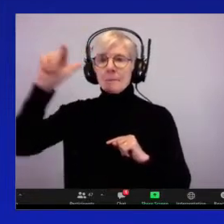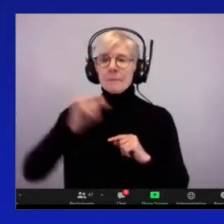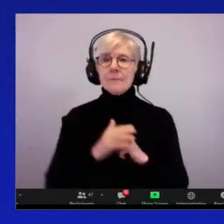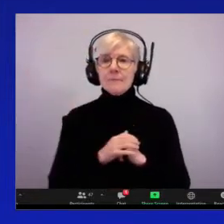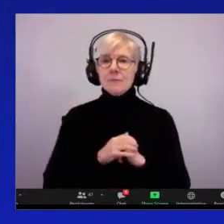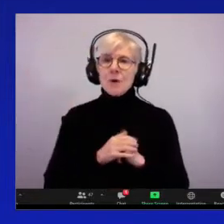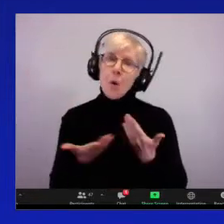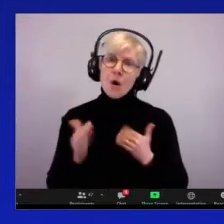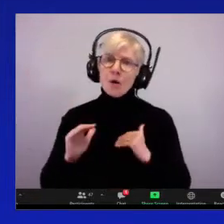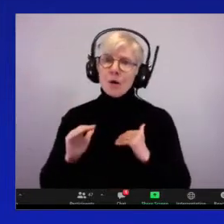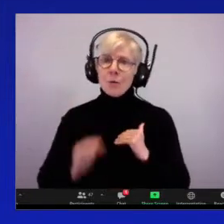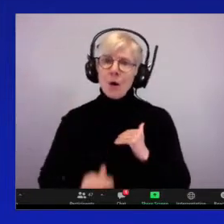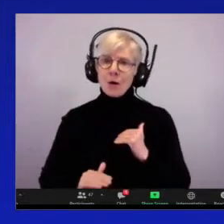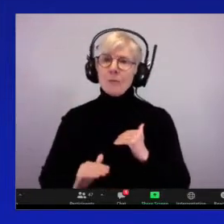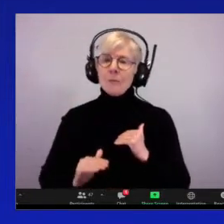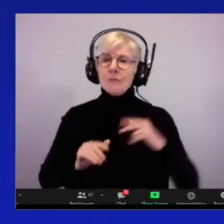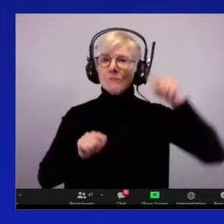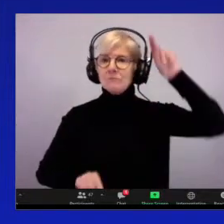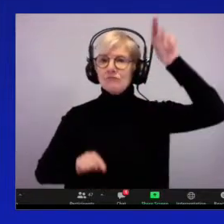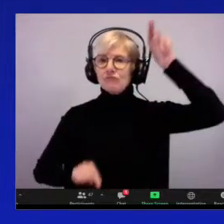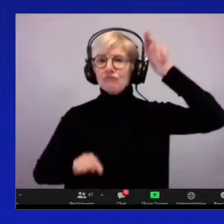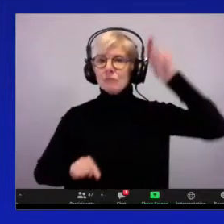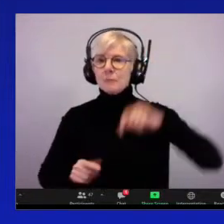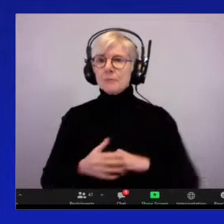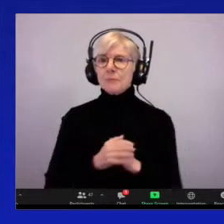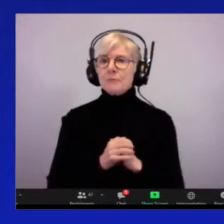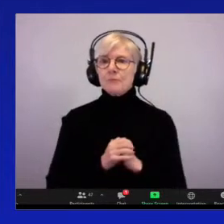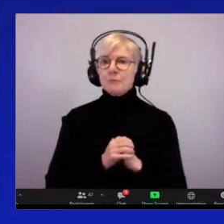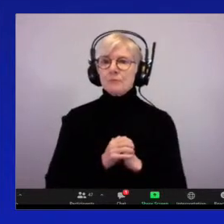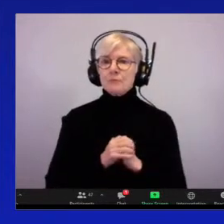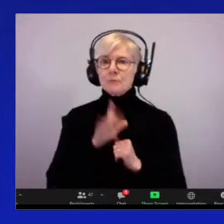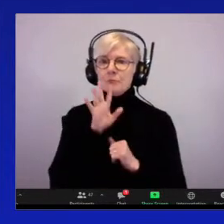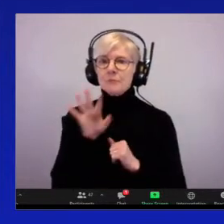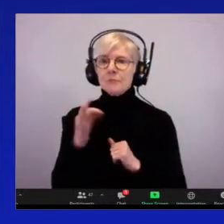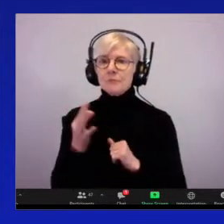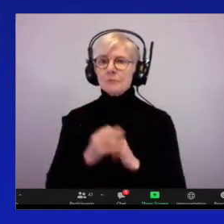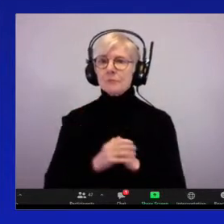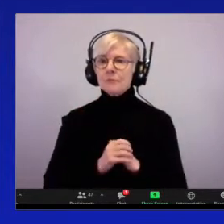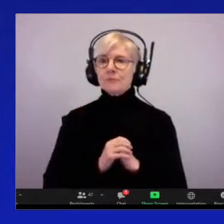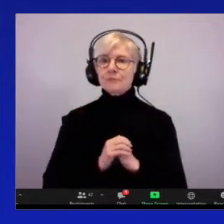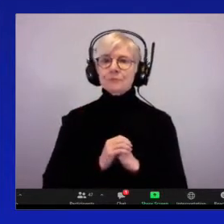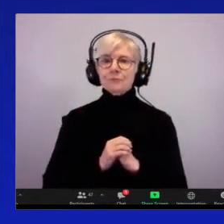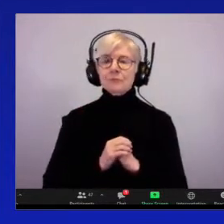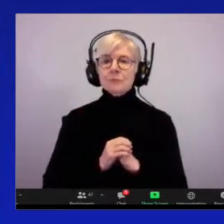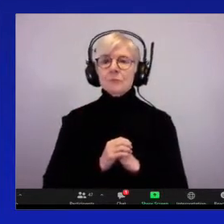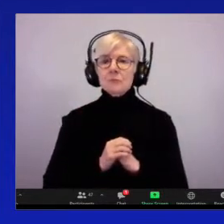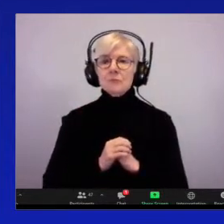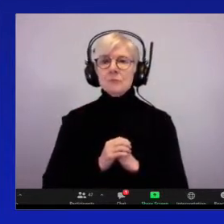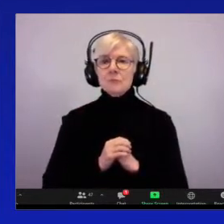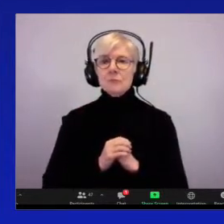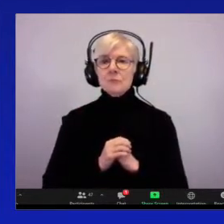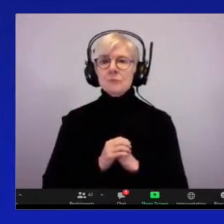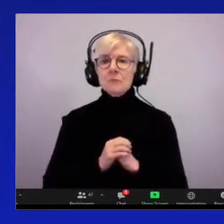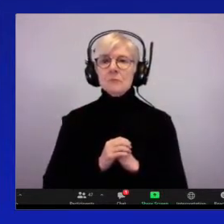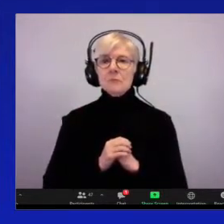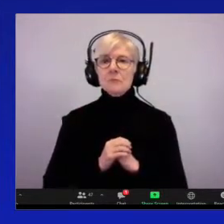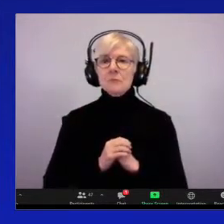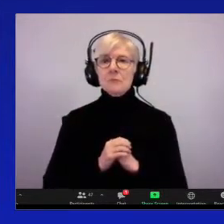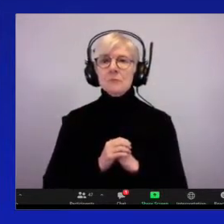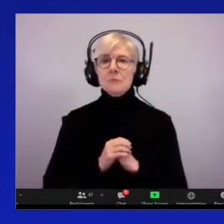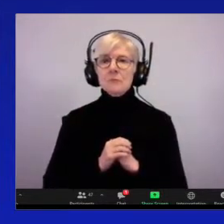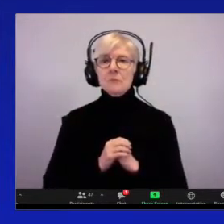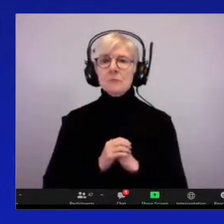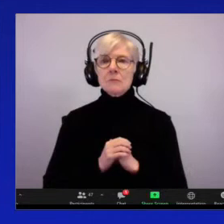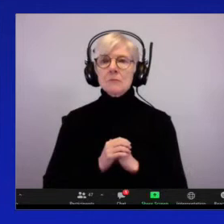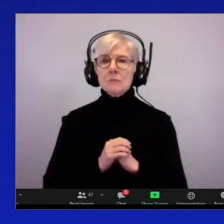or at the bottom menu. Avant de commencer, je souhaite indiquer aux personnes qui se joignent à nous par l'entremise de Zoom qu'elles peuvent suivre la